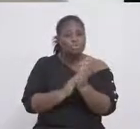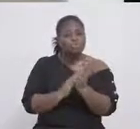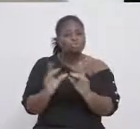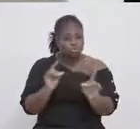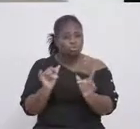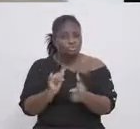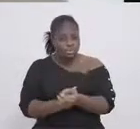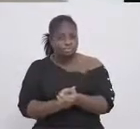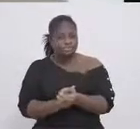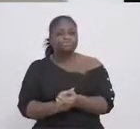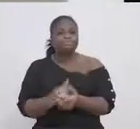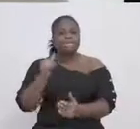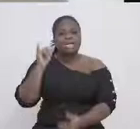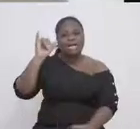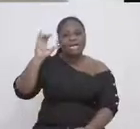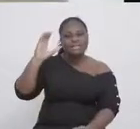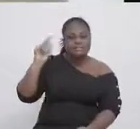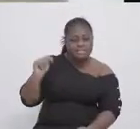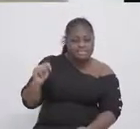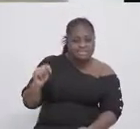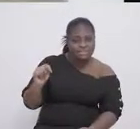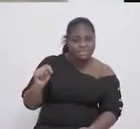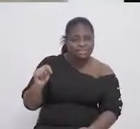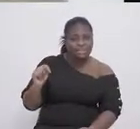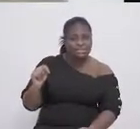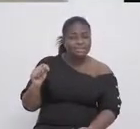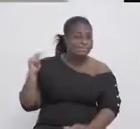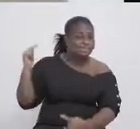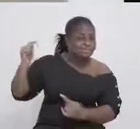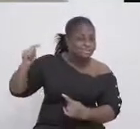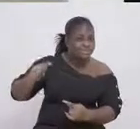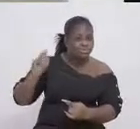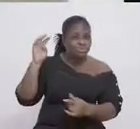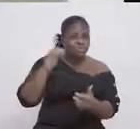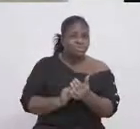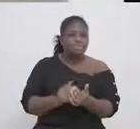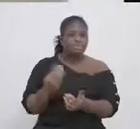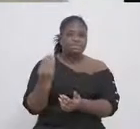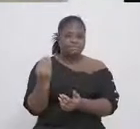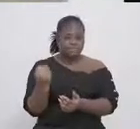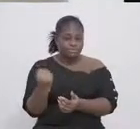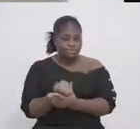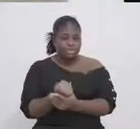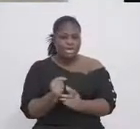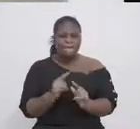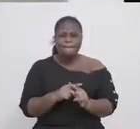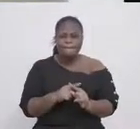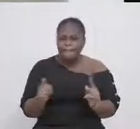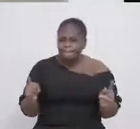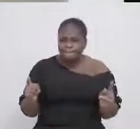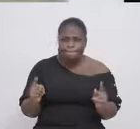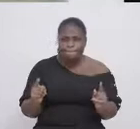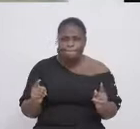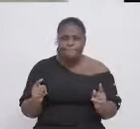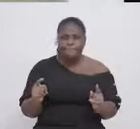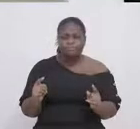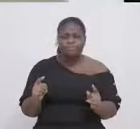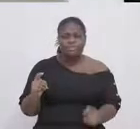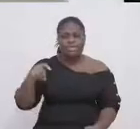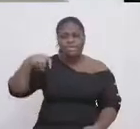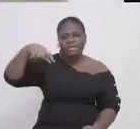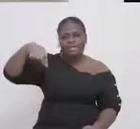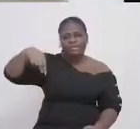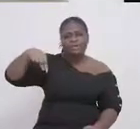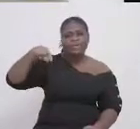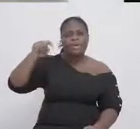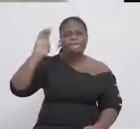the subject. In the elective ICT, which is examinable by WAEC since 2014, coding is part of the syllabus, but the frame is settled on